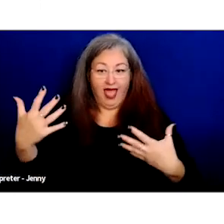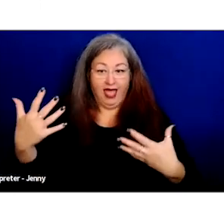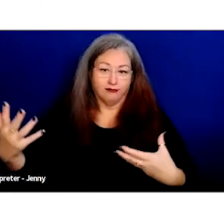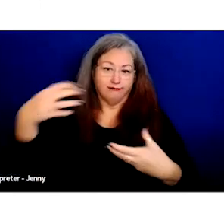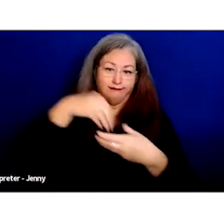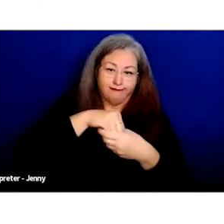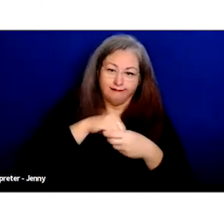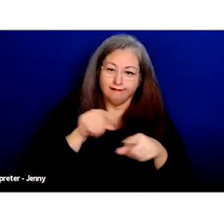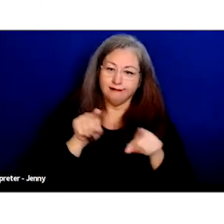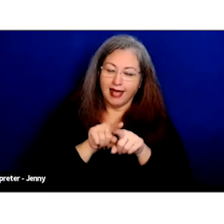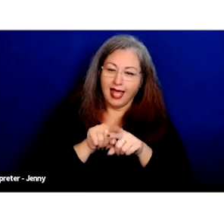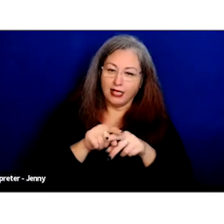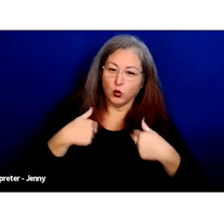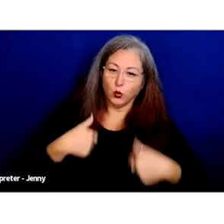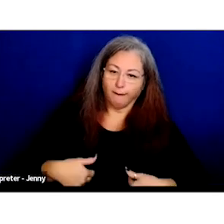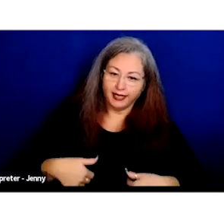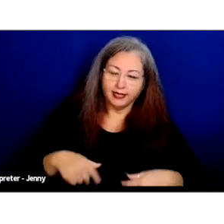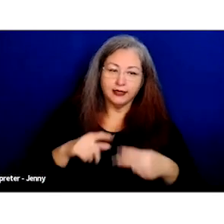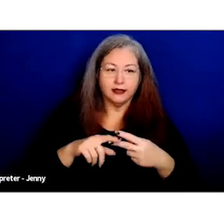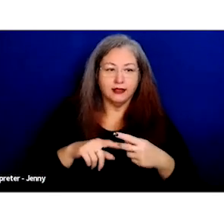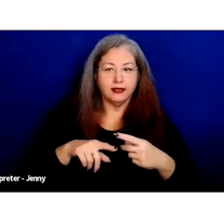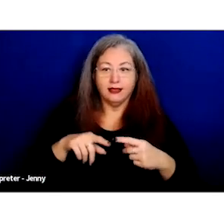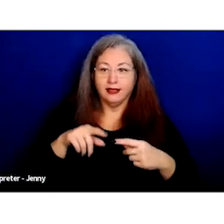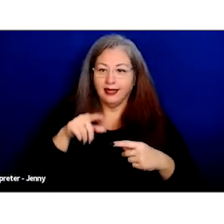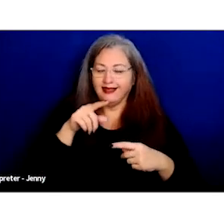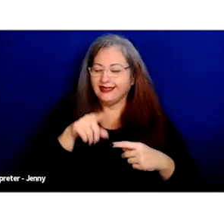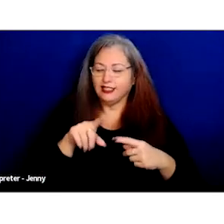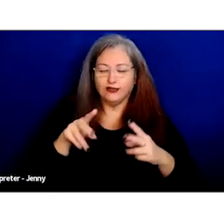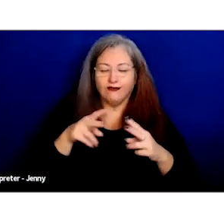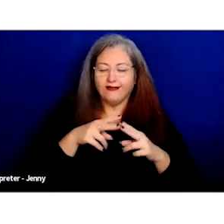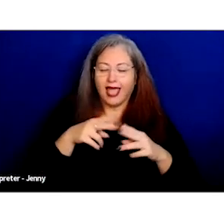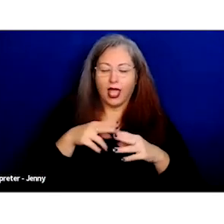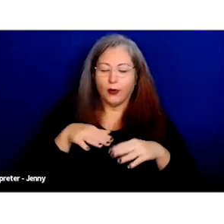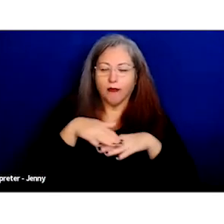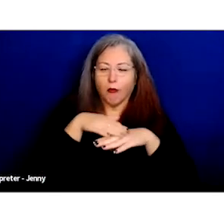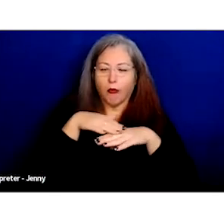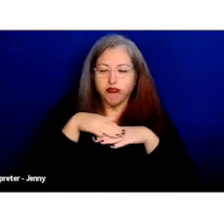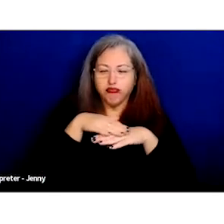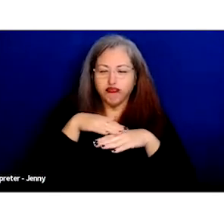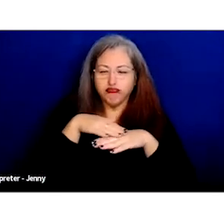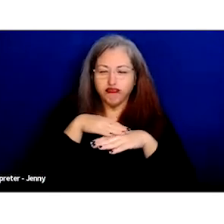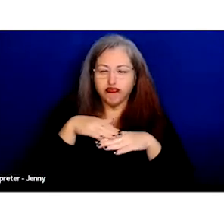human. There's and this is a broad brush